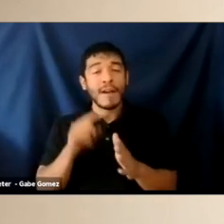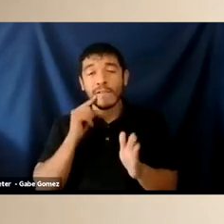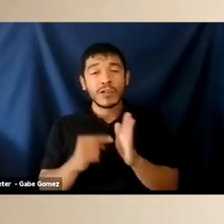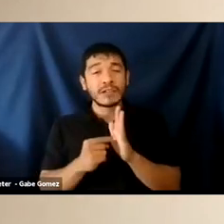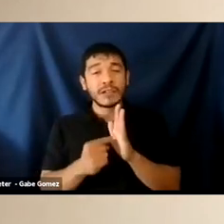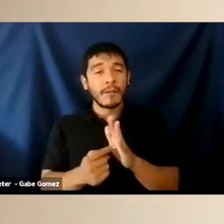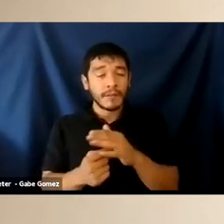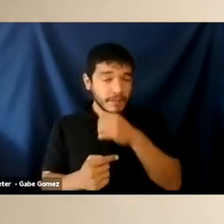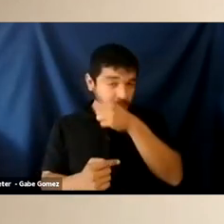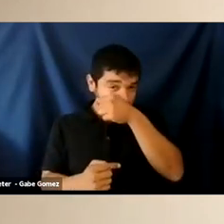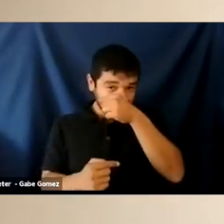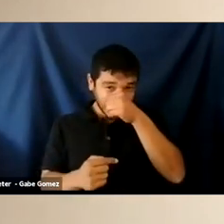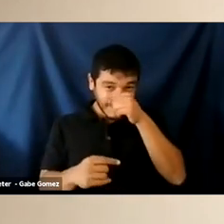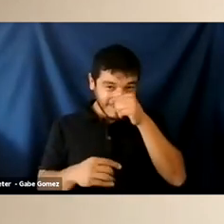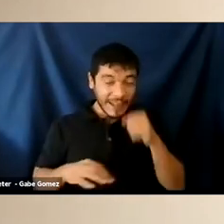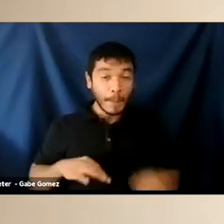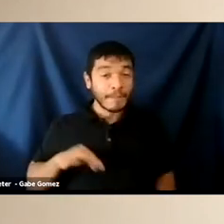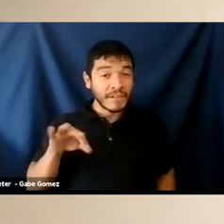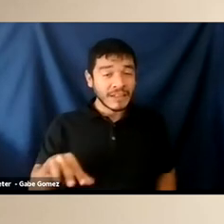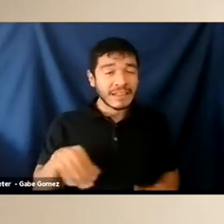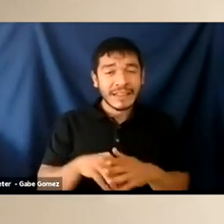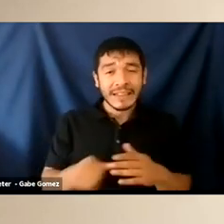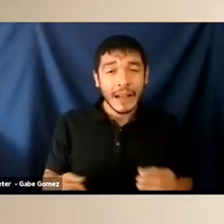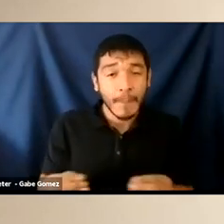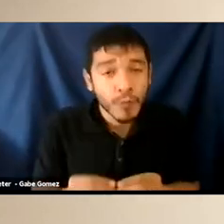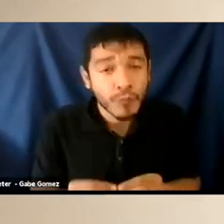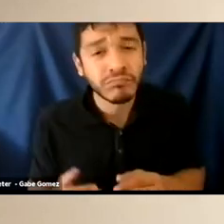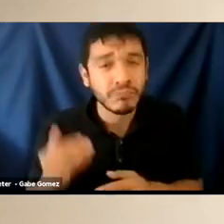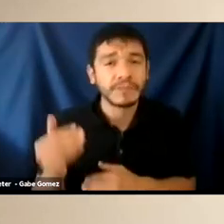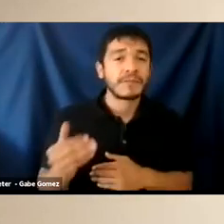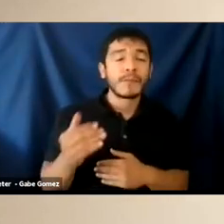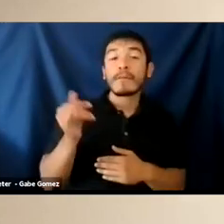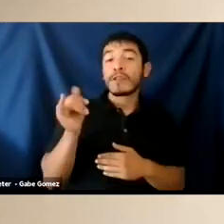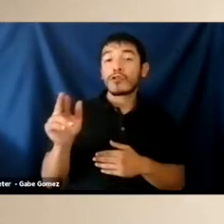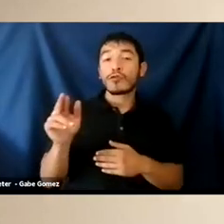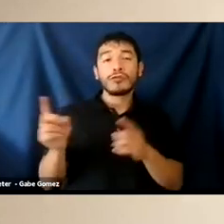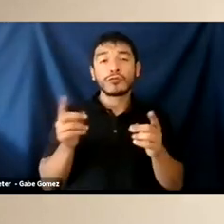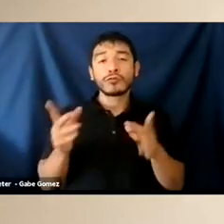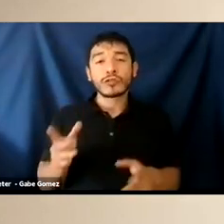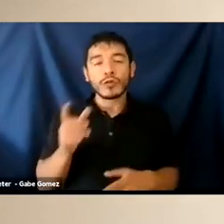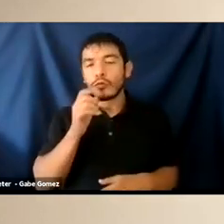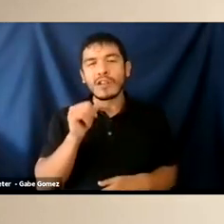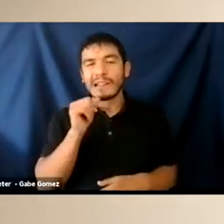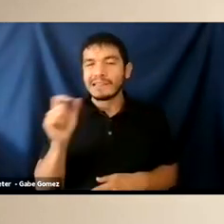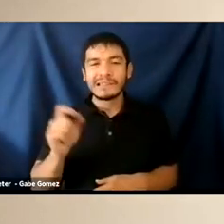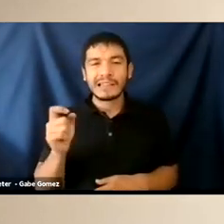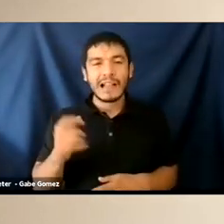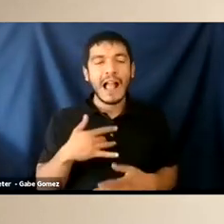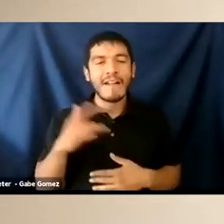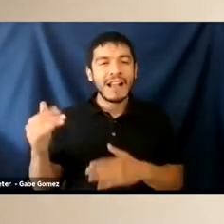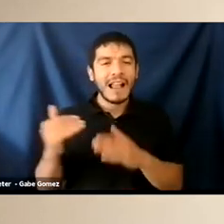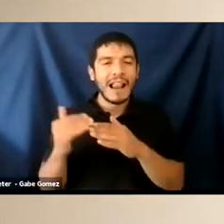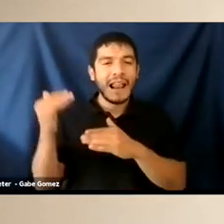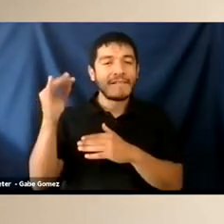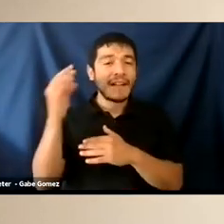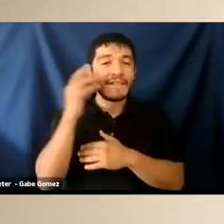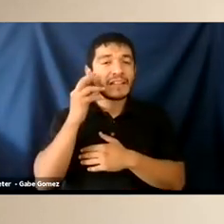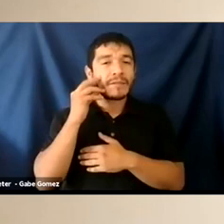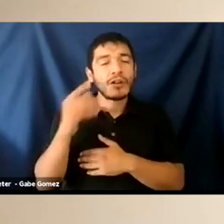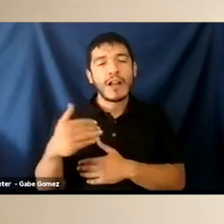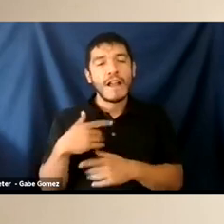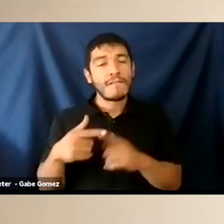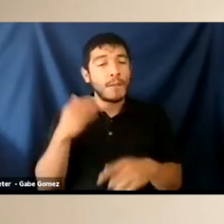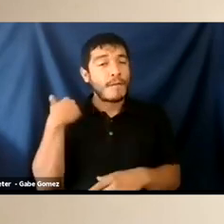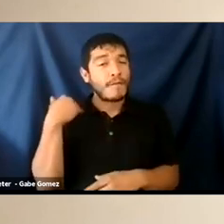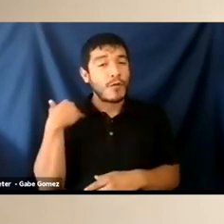example, investing in a more junior director who doesn't necessarily have the level of experience we would normally